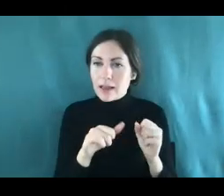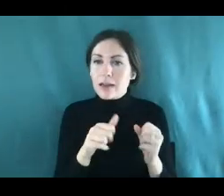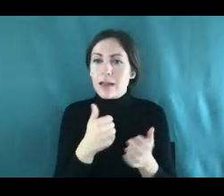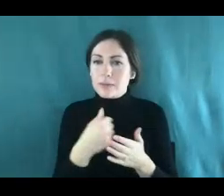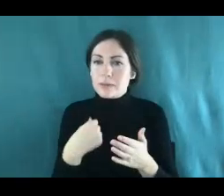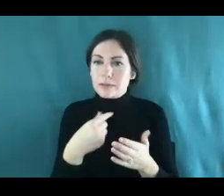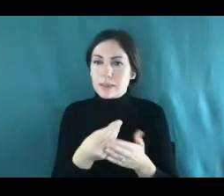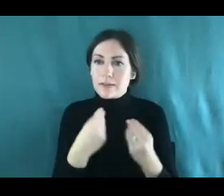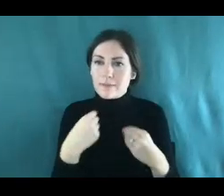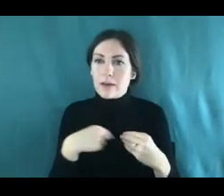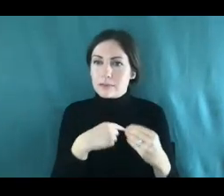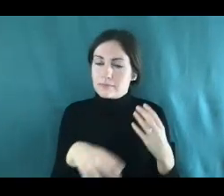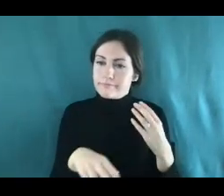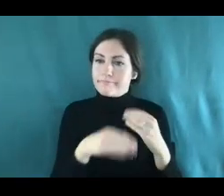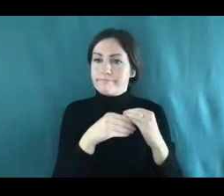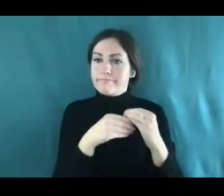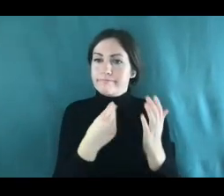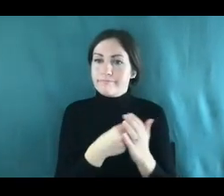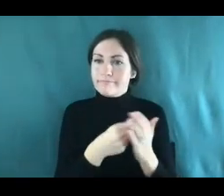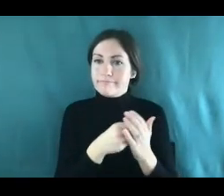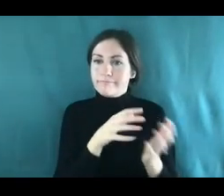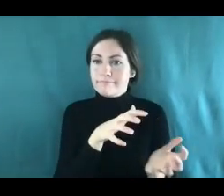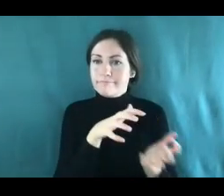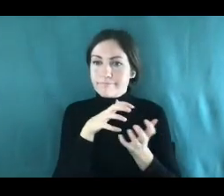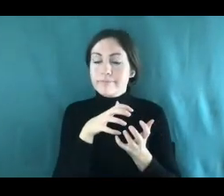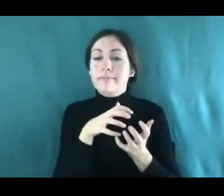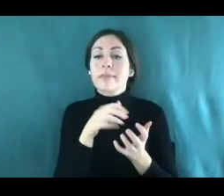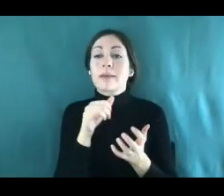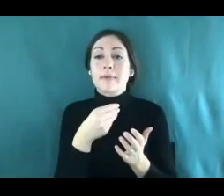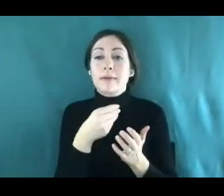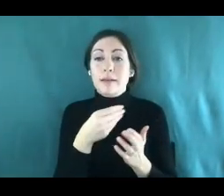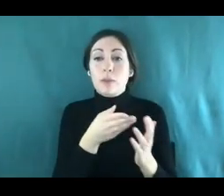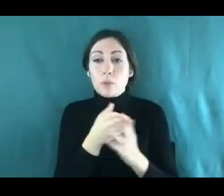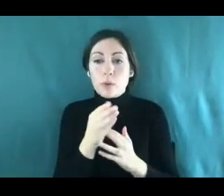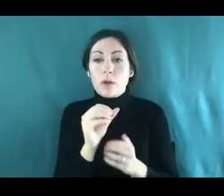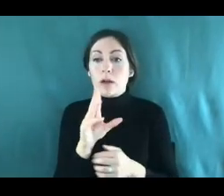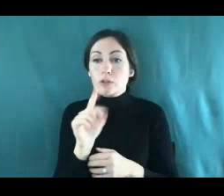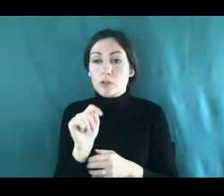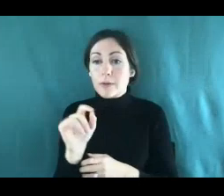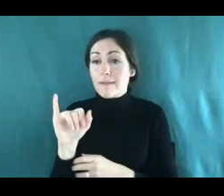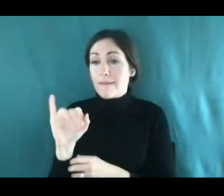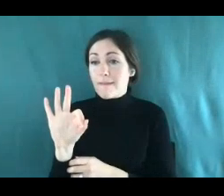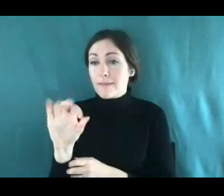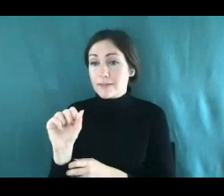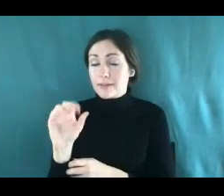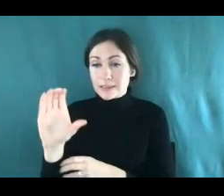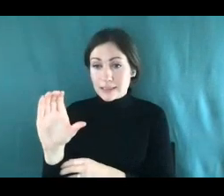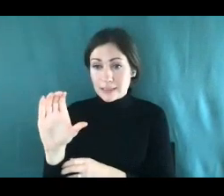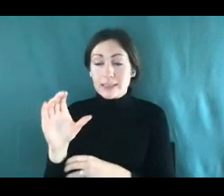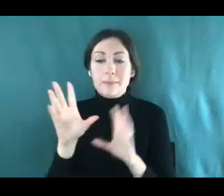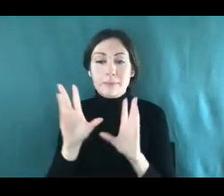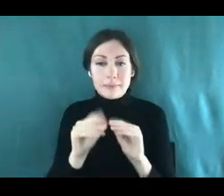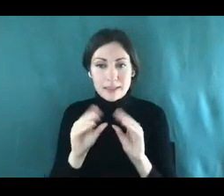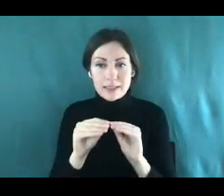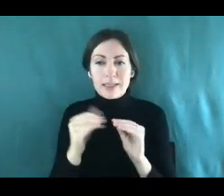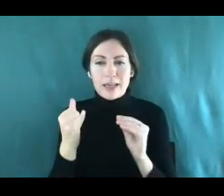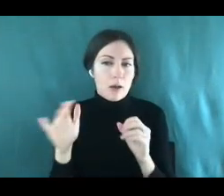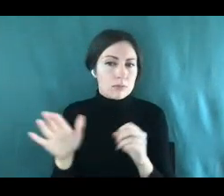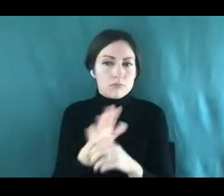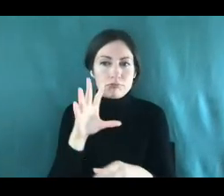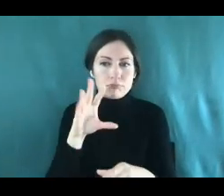grant. We were able to encumber those dollars through the October IFC meeting, and we are now fully engaged